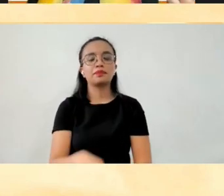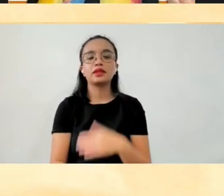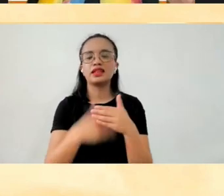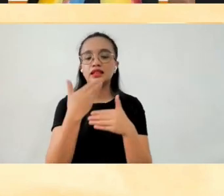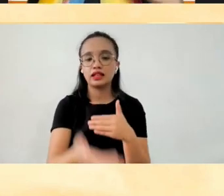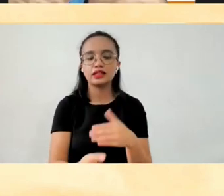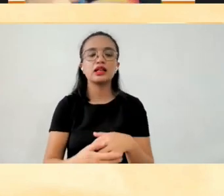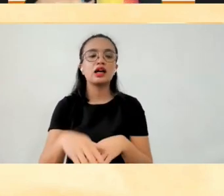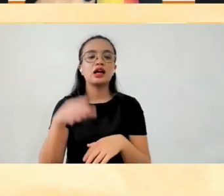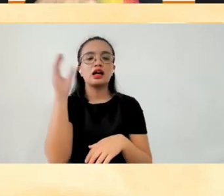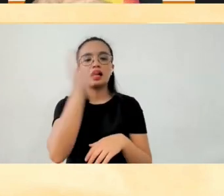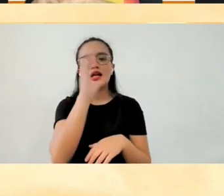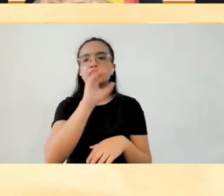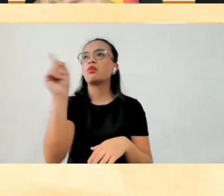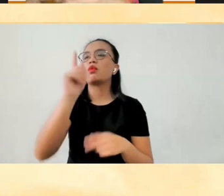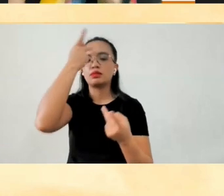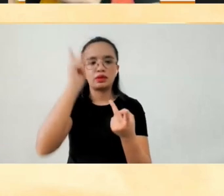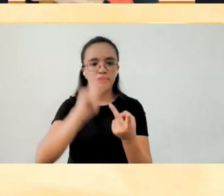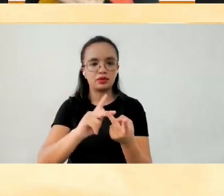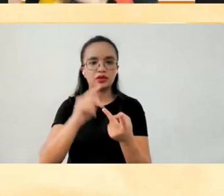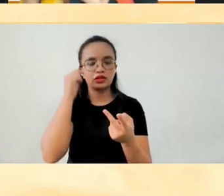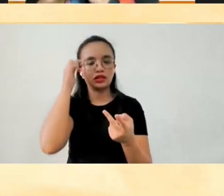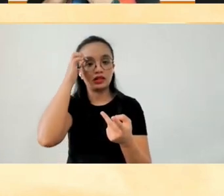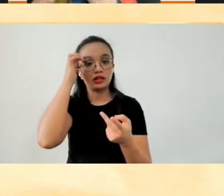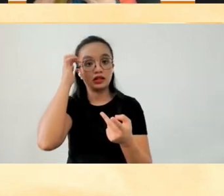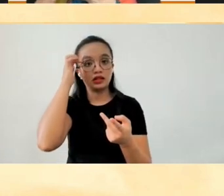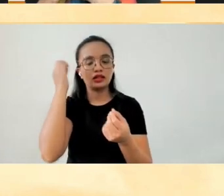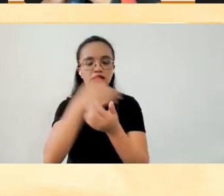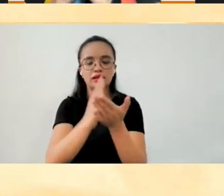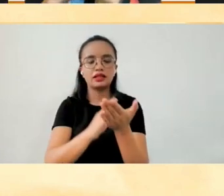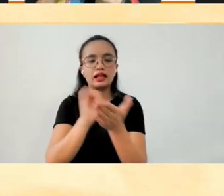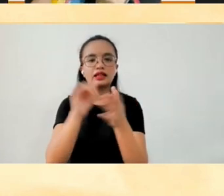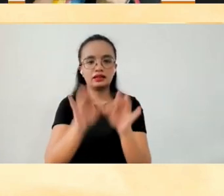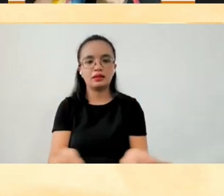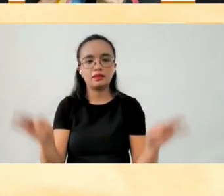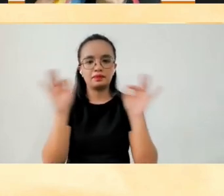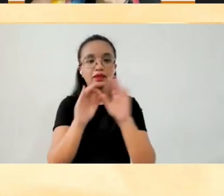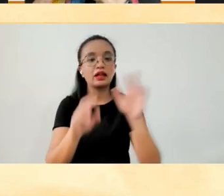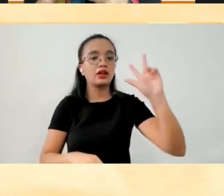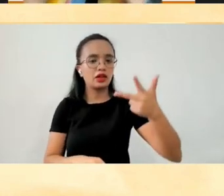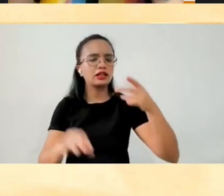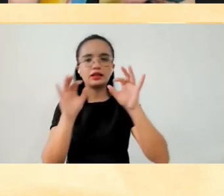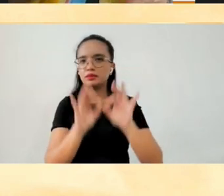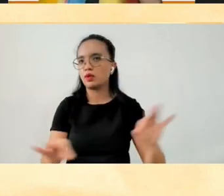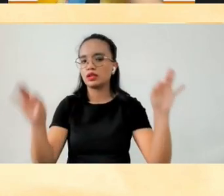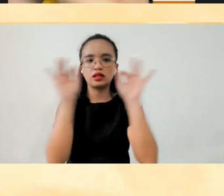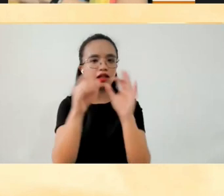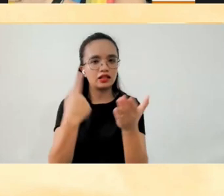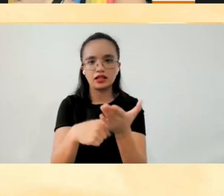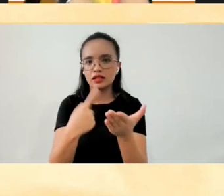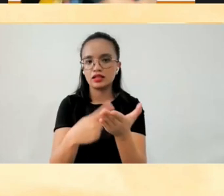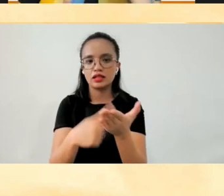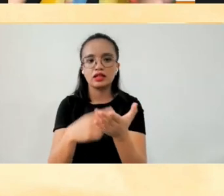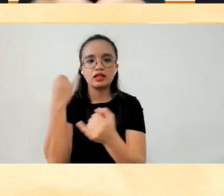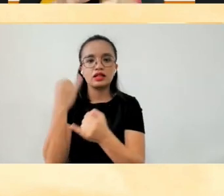finding meaning in what happened from some people is also important. The third one is very important, and I'll talk about this in the last